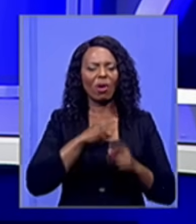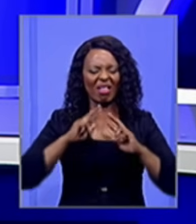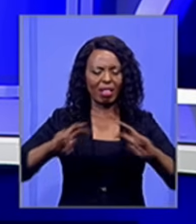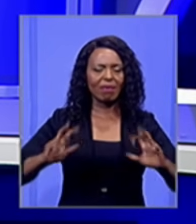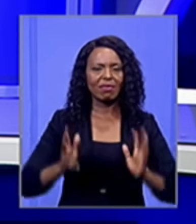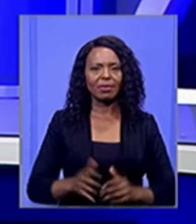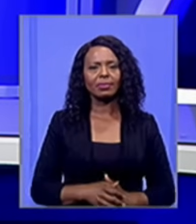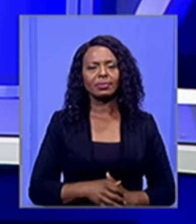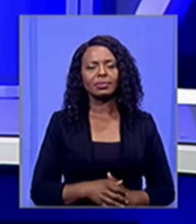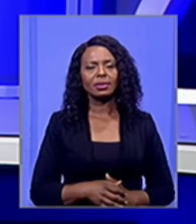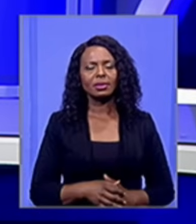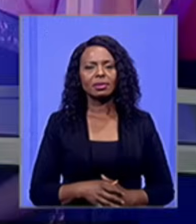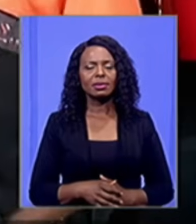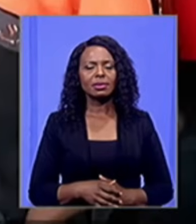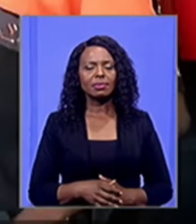phenyekolla.